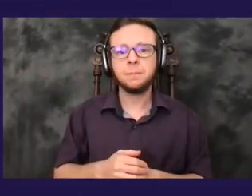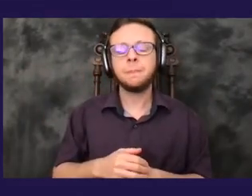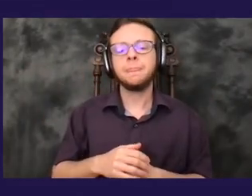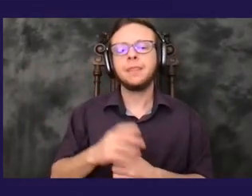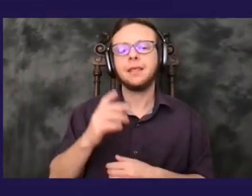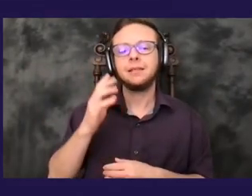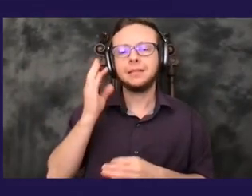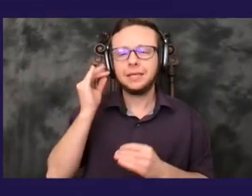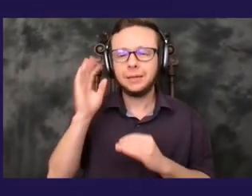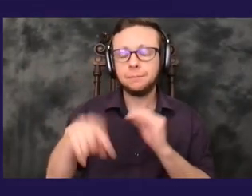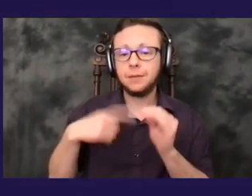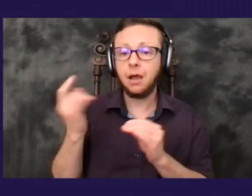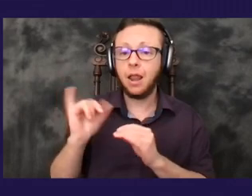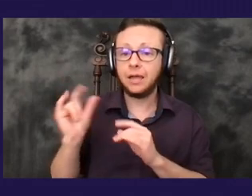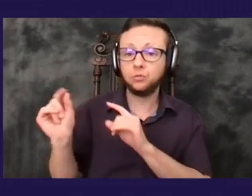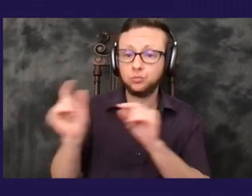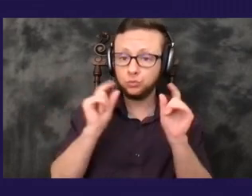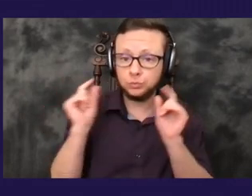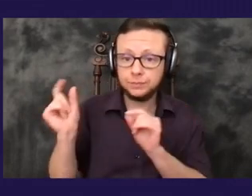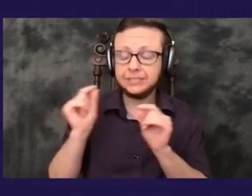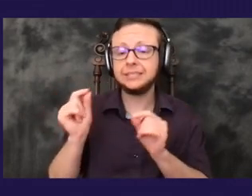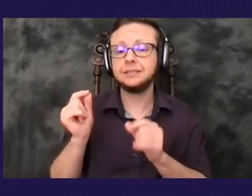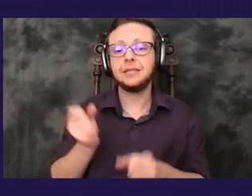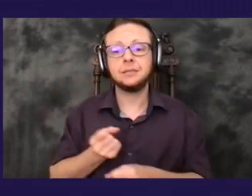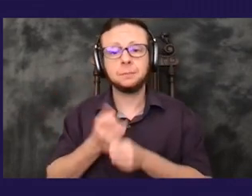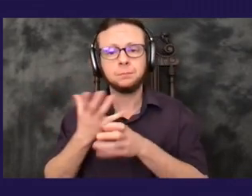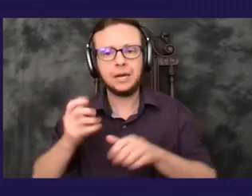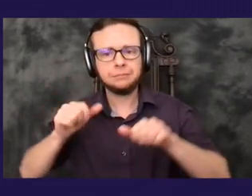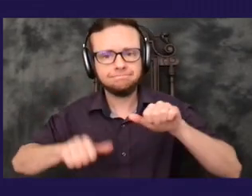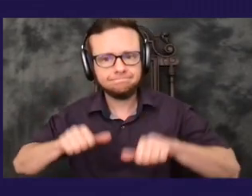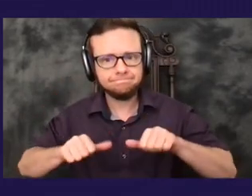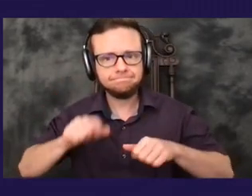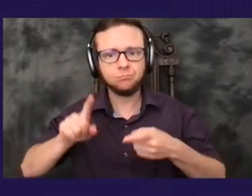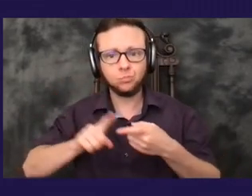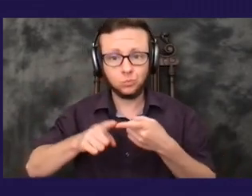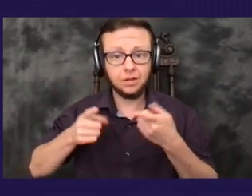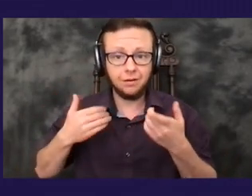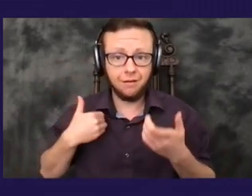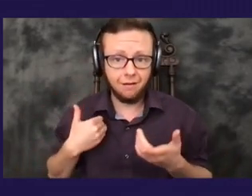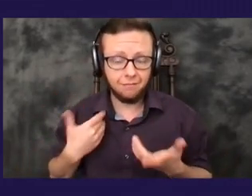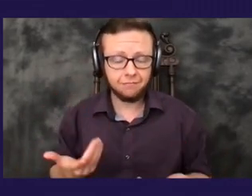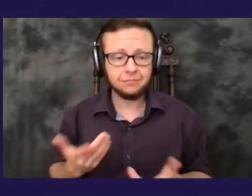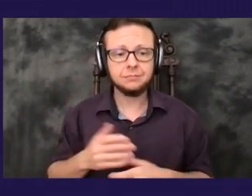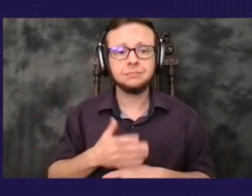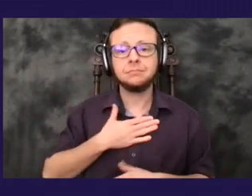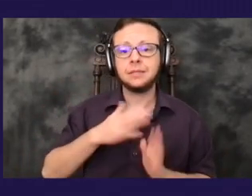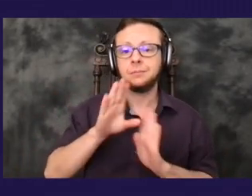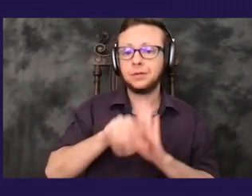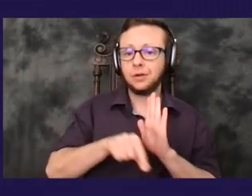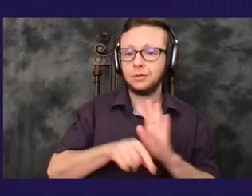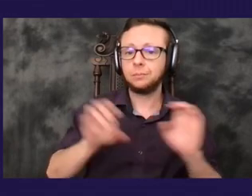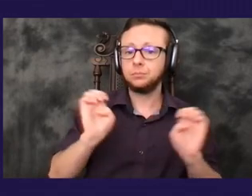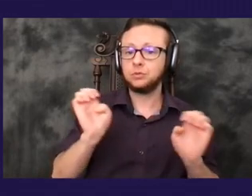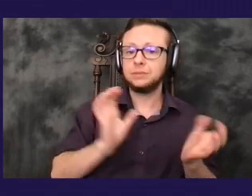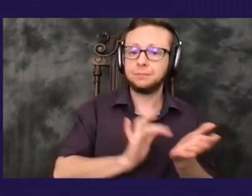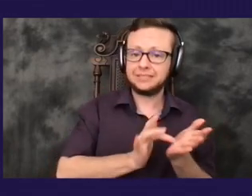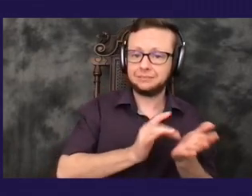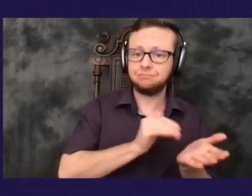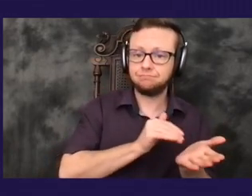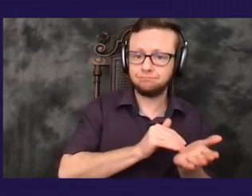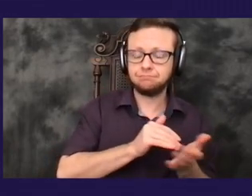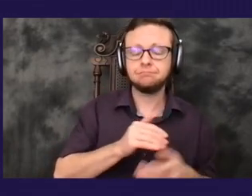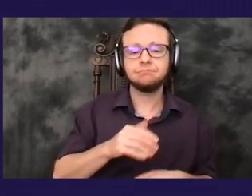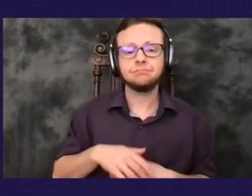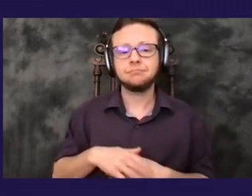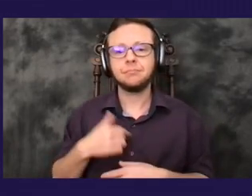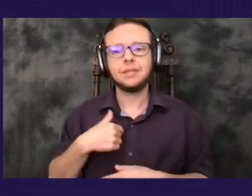to express our uncertainty when we have it. My background is an emergency medicine physician. And at the end of the day, you know, I'm not there to